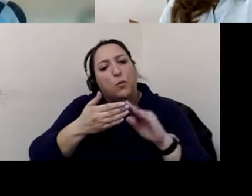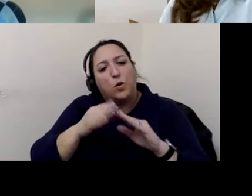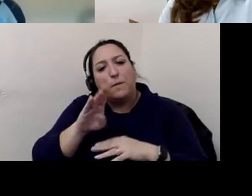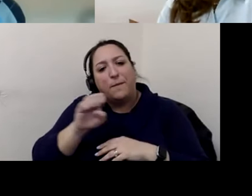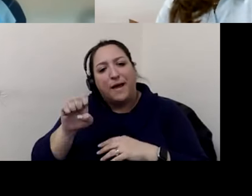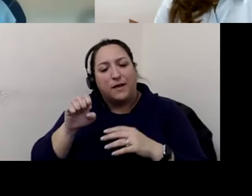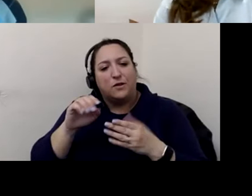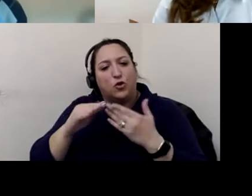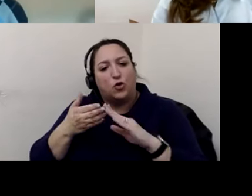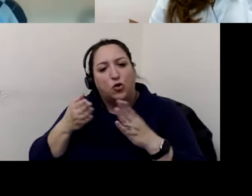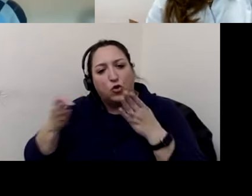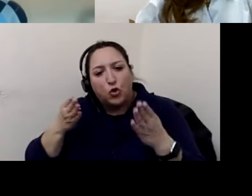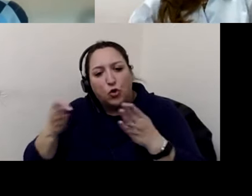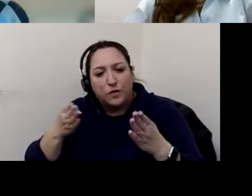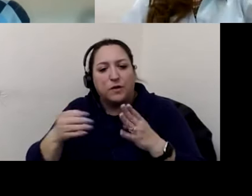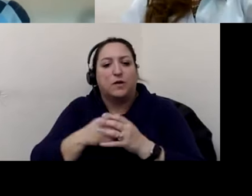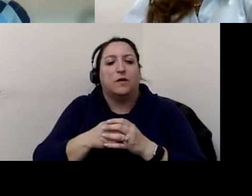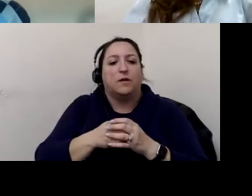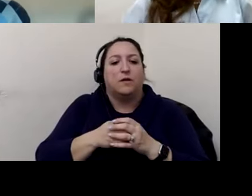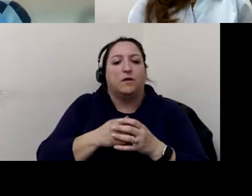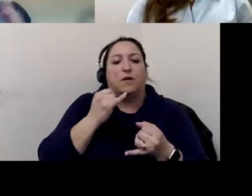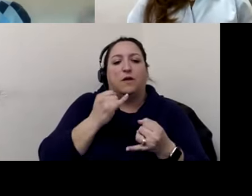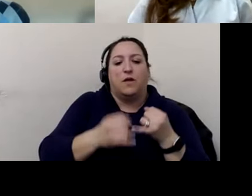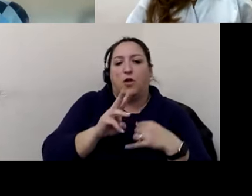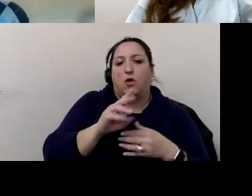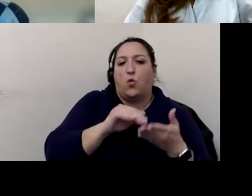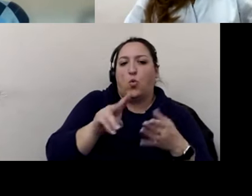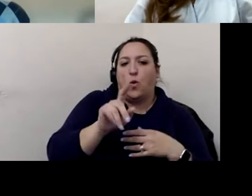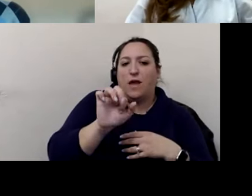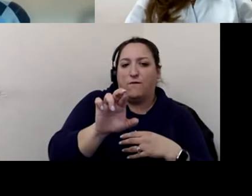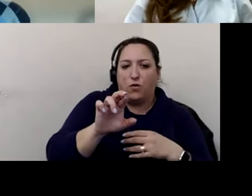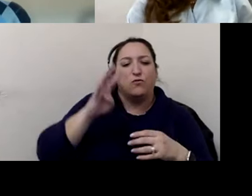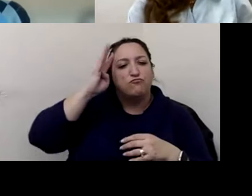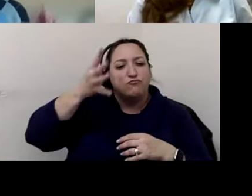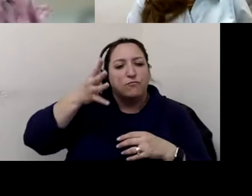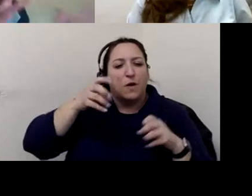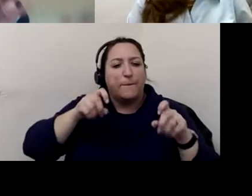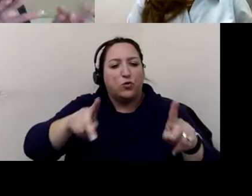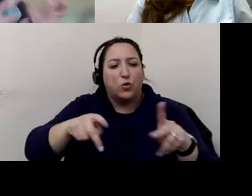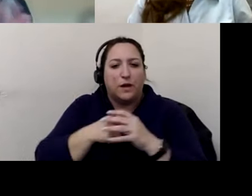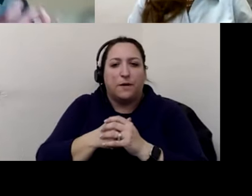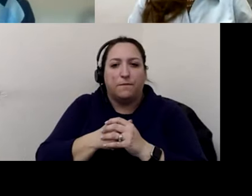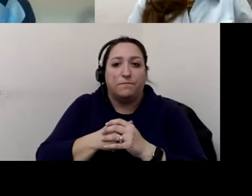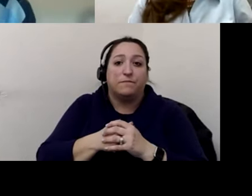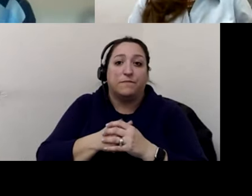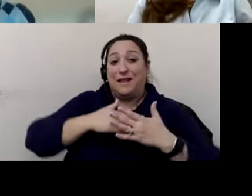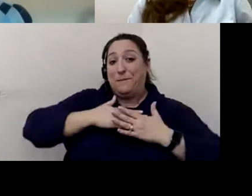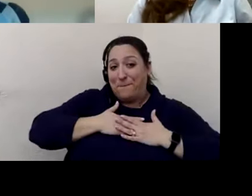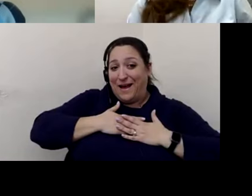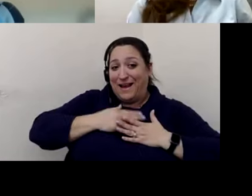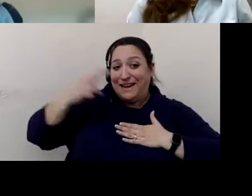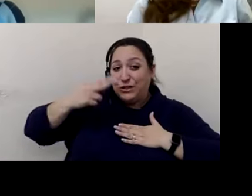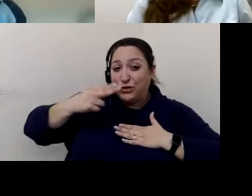and ultimately the waiver and created opportunities. That's kind of my